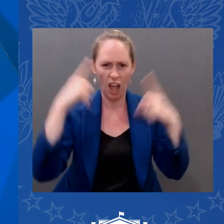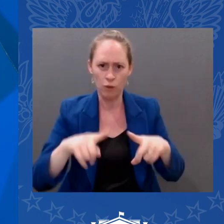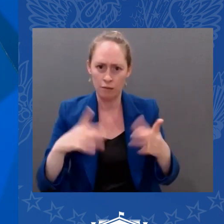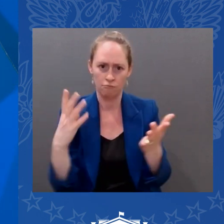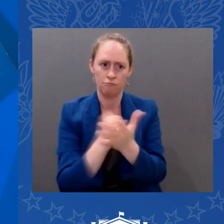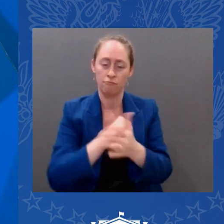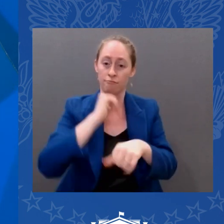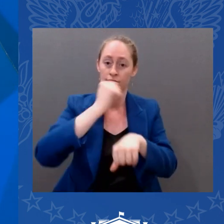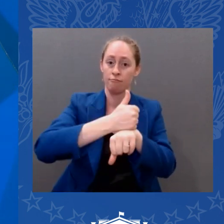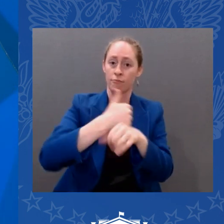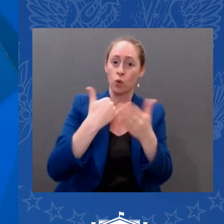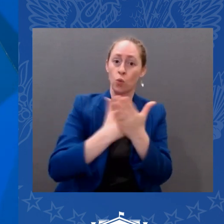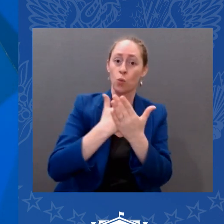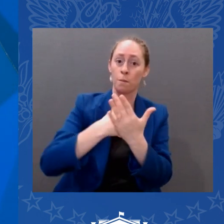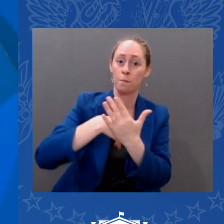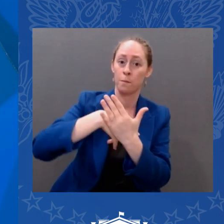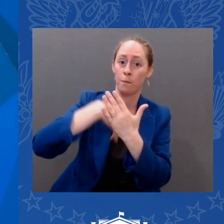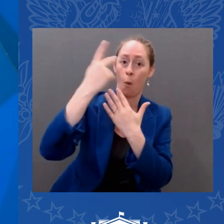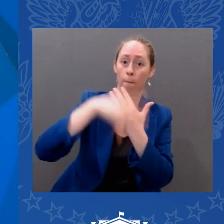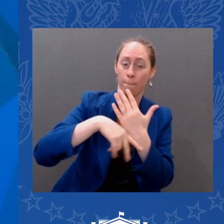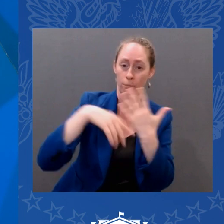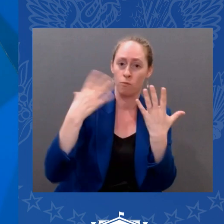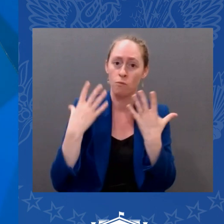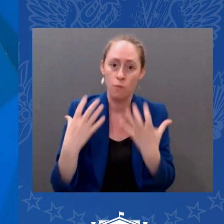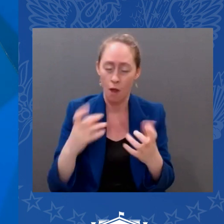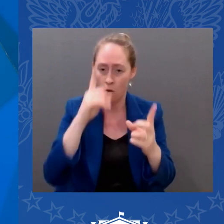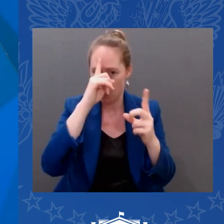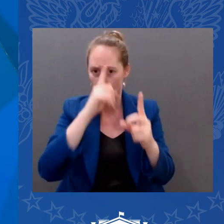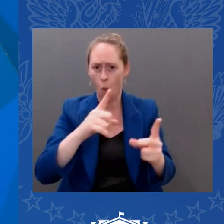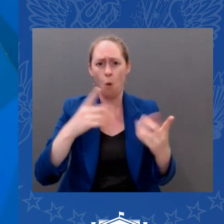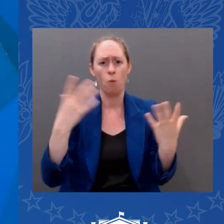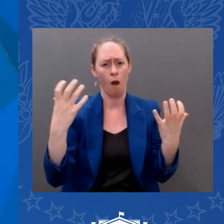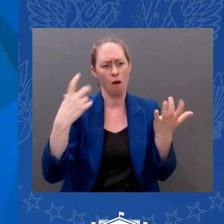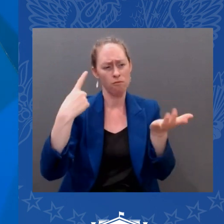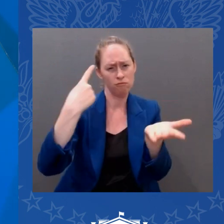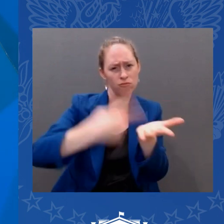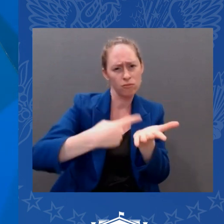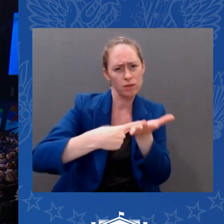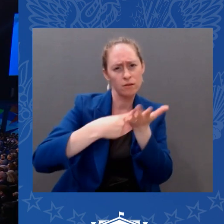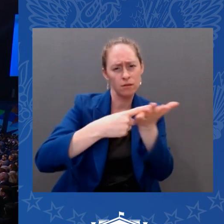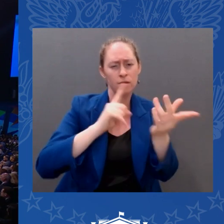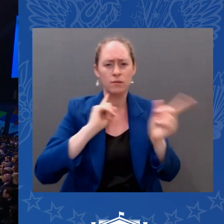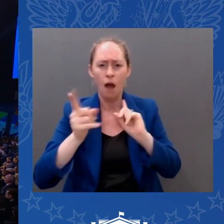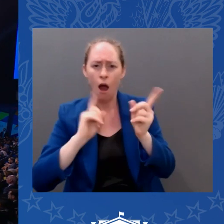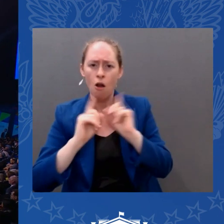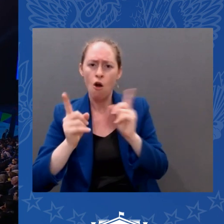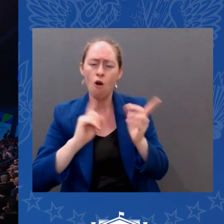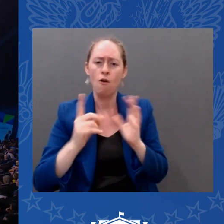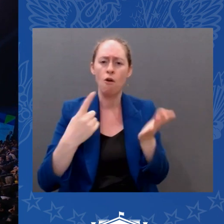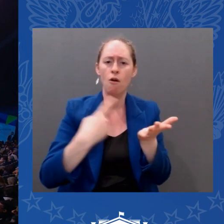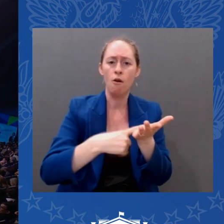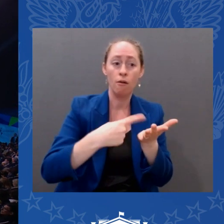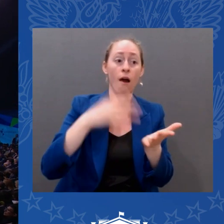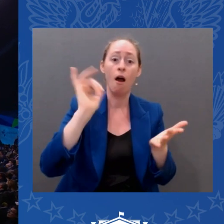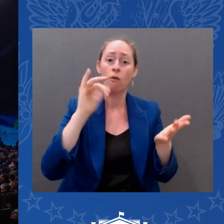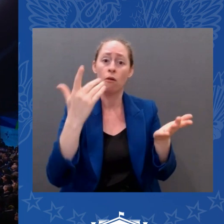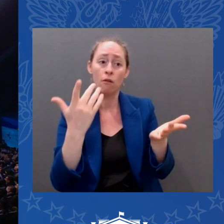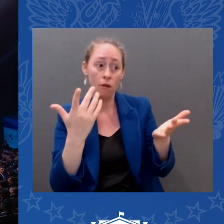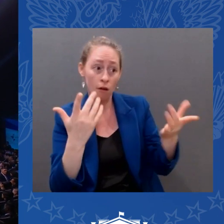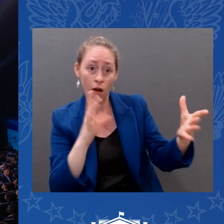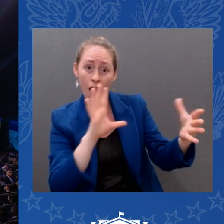conversations, and to build new partnerships. So let us enjoy this